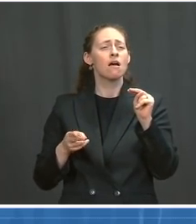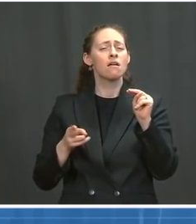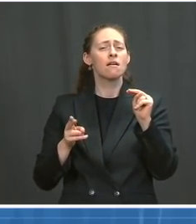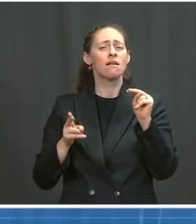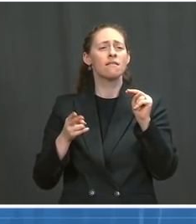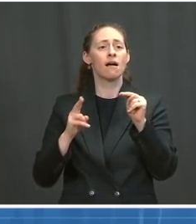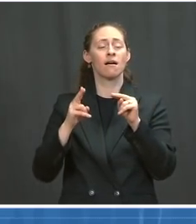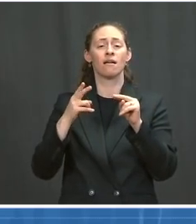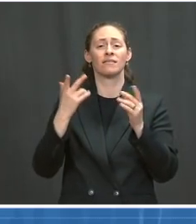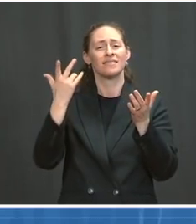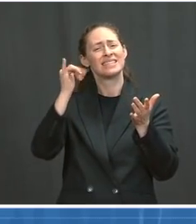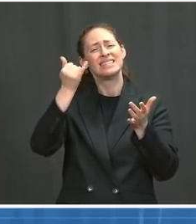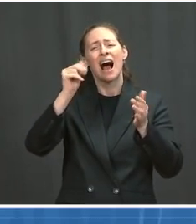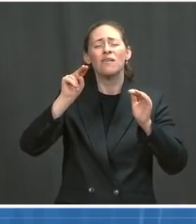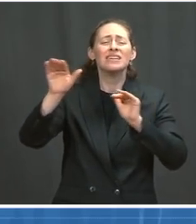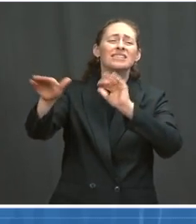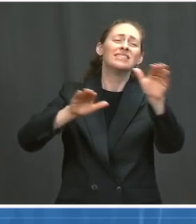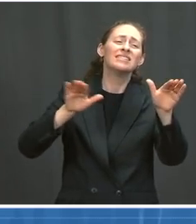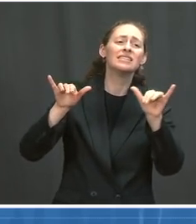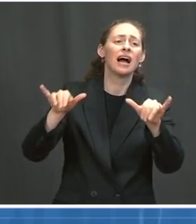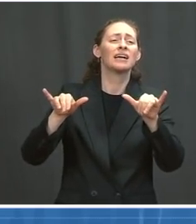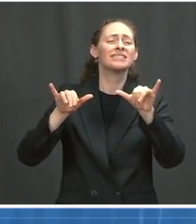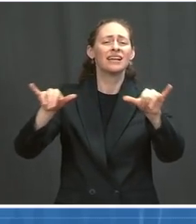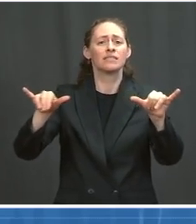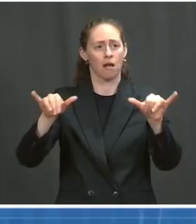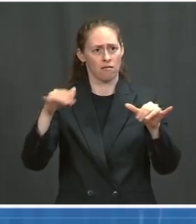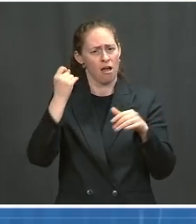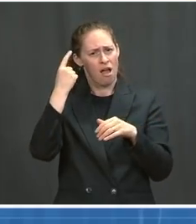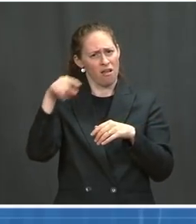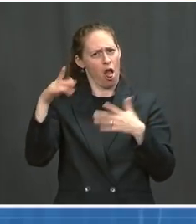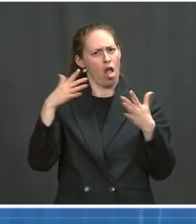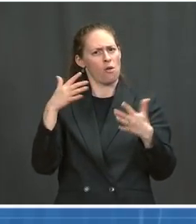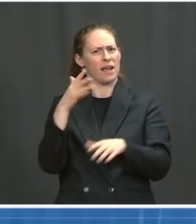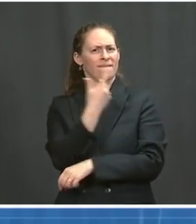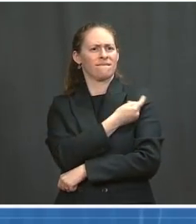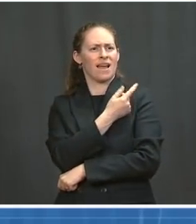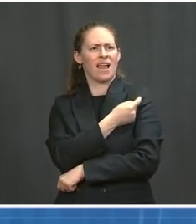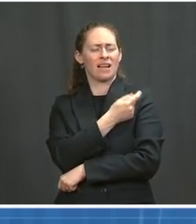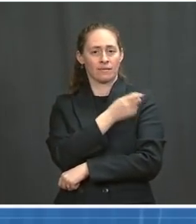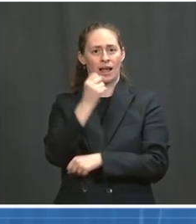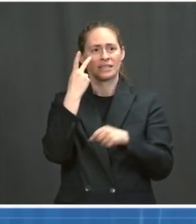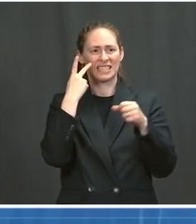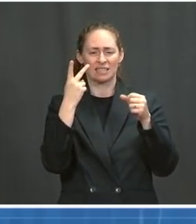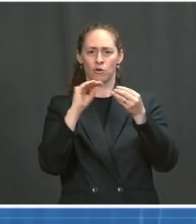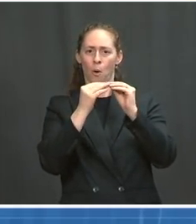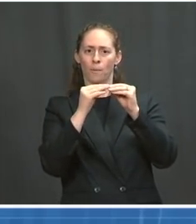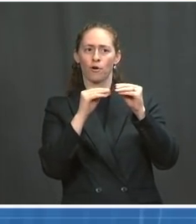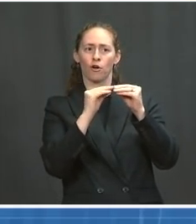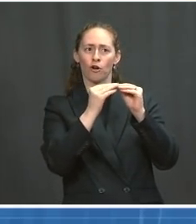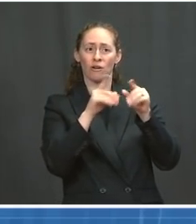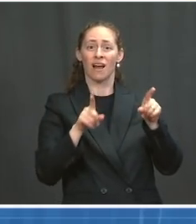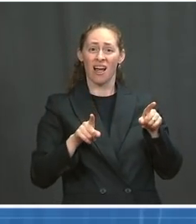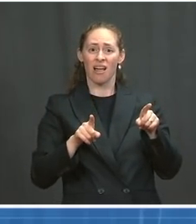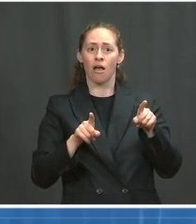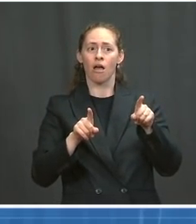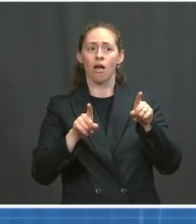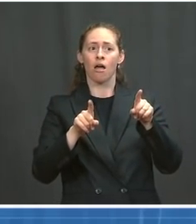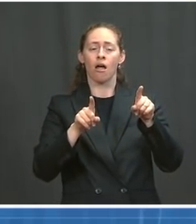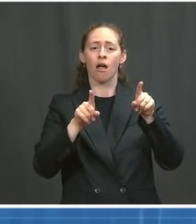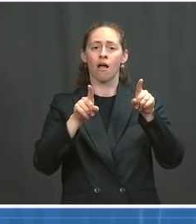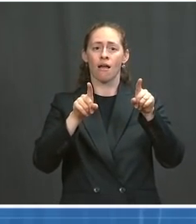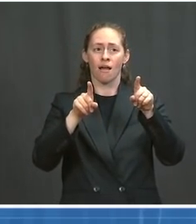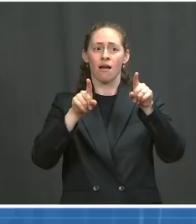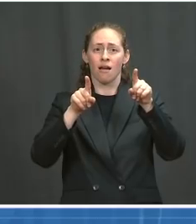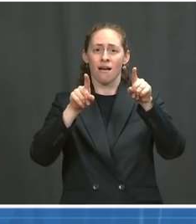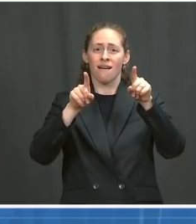still administering on a daily basis, the way we are doing, vaccines. Then they got to that interesting